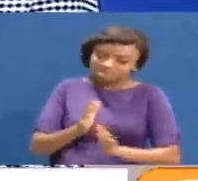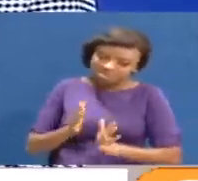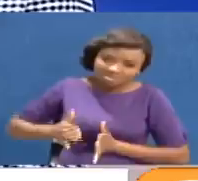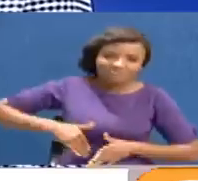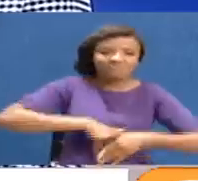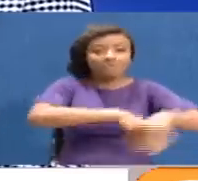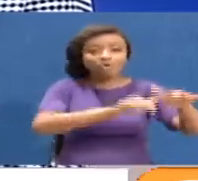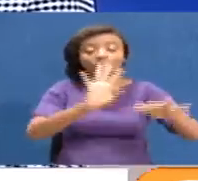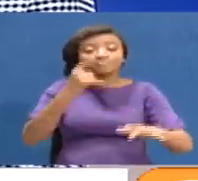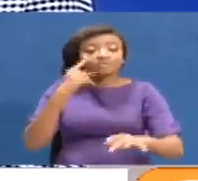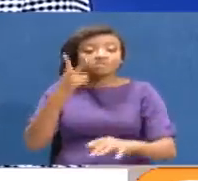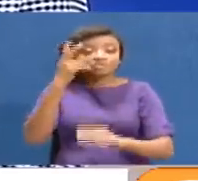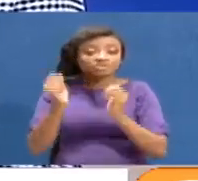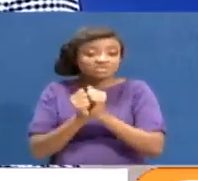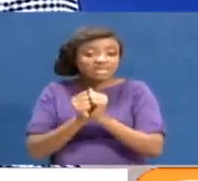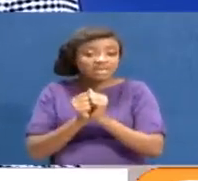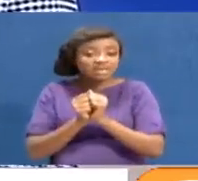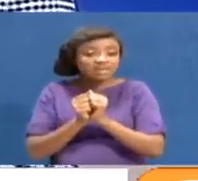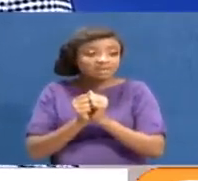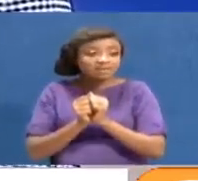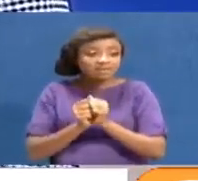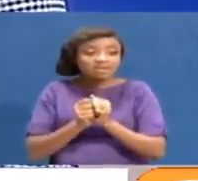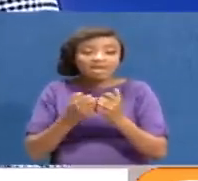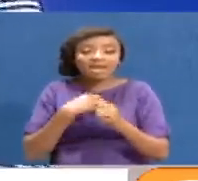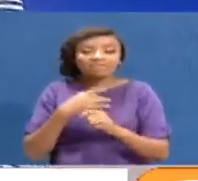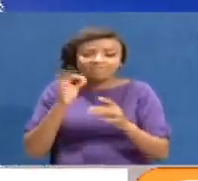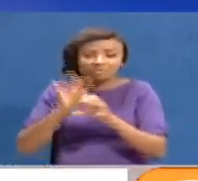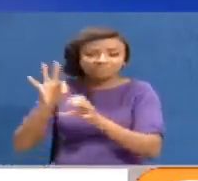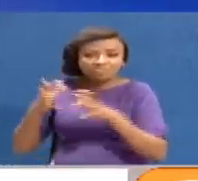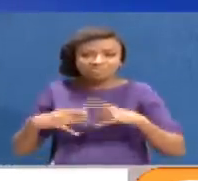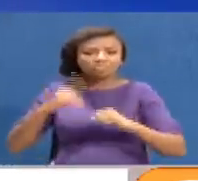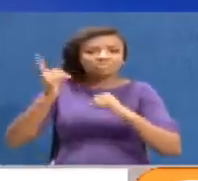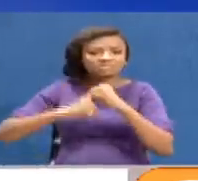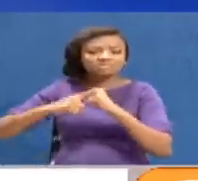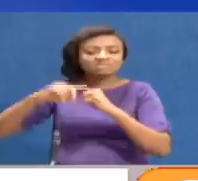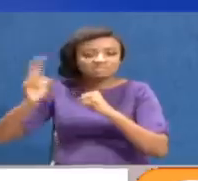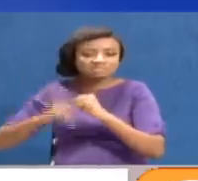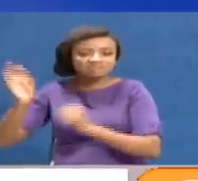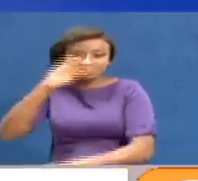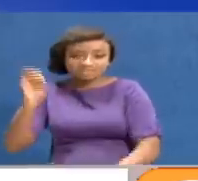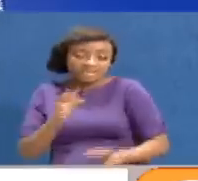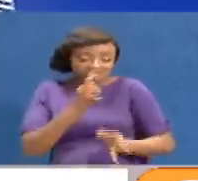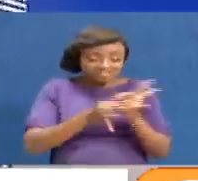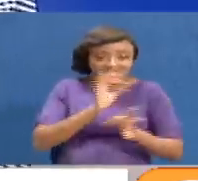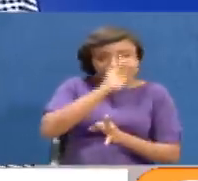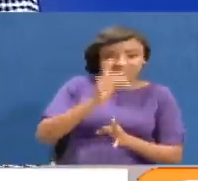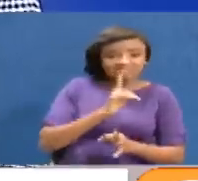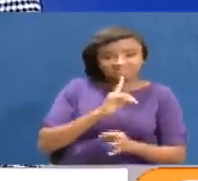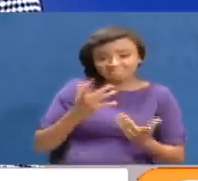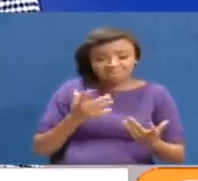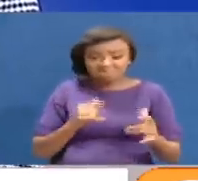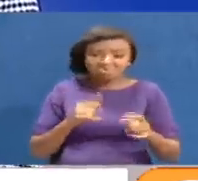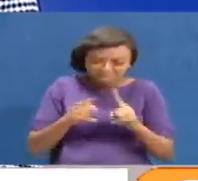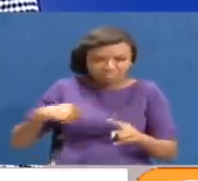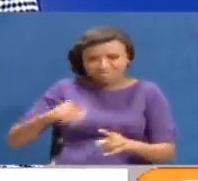the 2010 constitution was voted by what? 67%. 67%. 33% dissented. Yeah? But we still believe we have